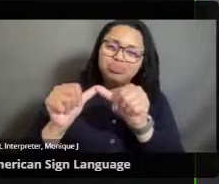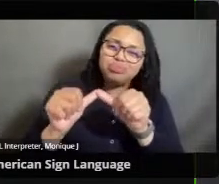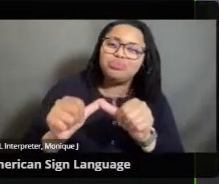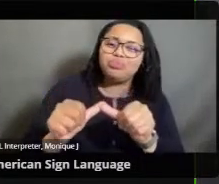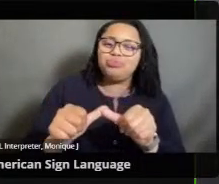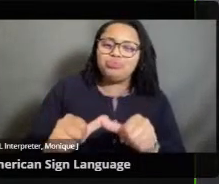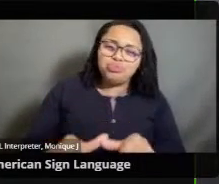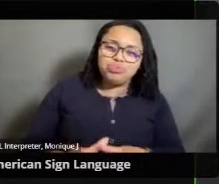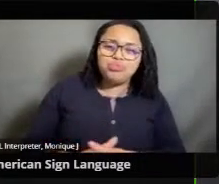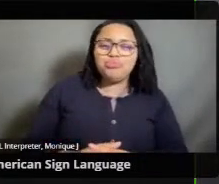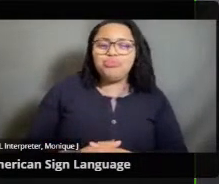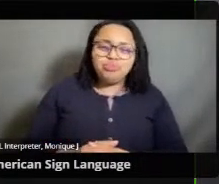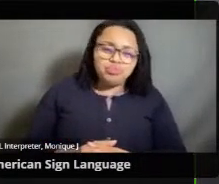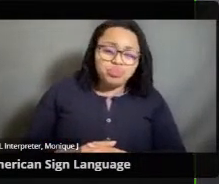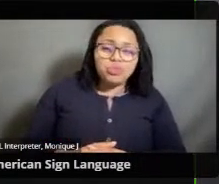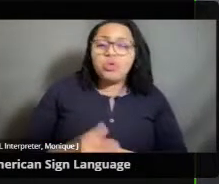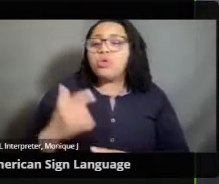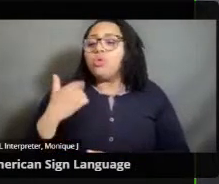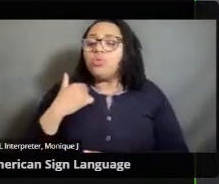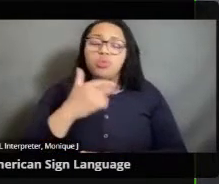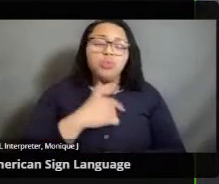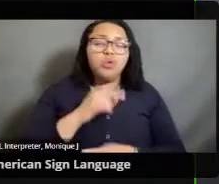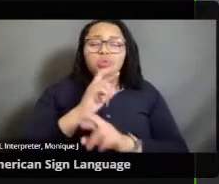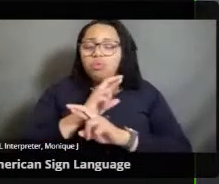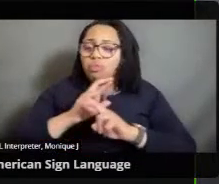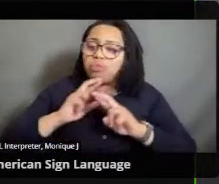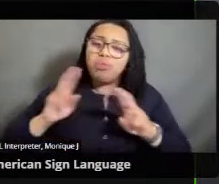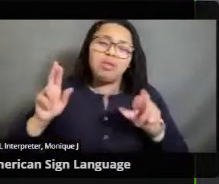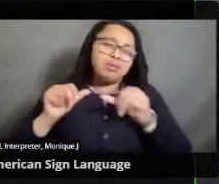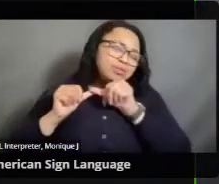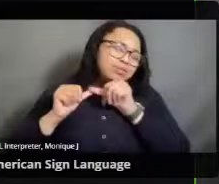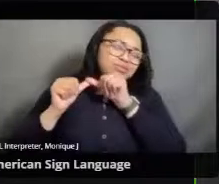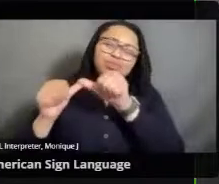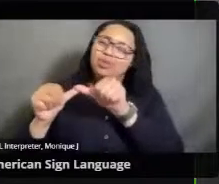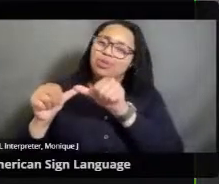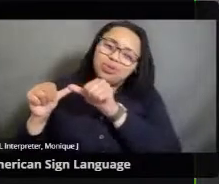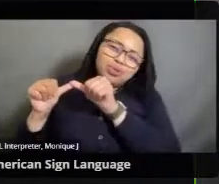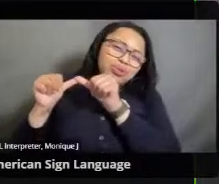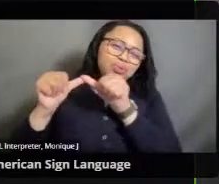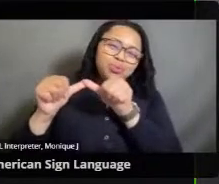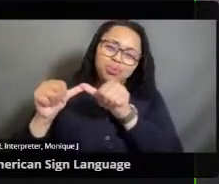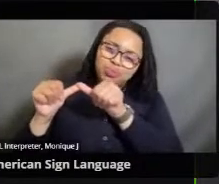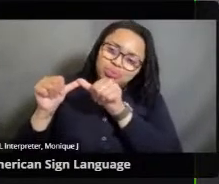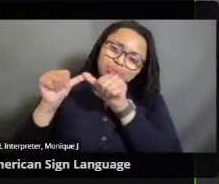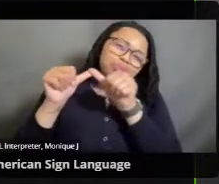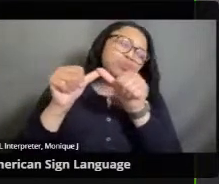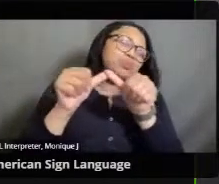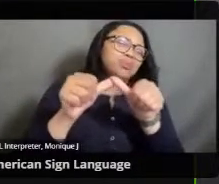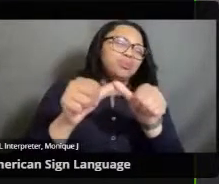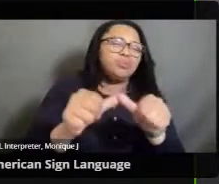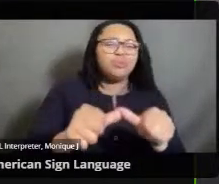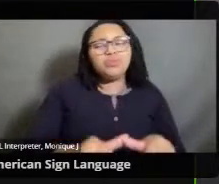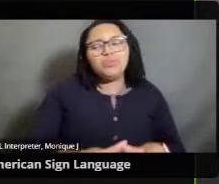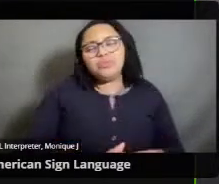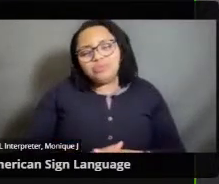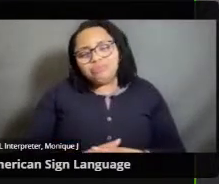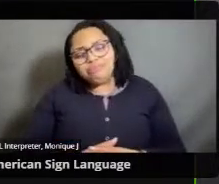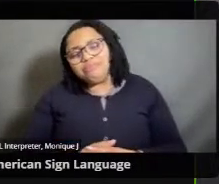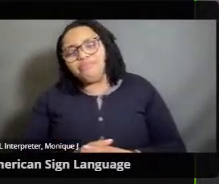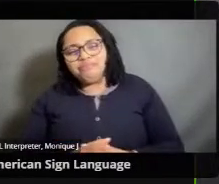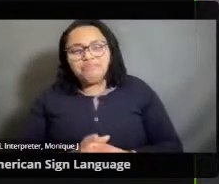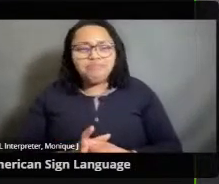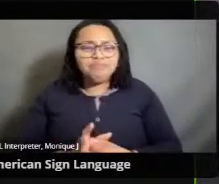carry on. And we're ready to carry on. And we're ready to carry